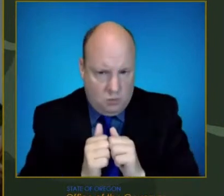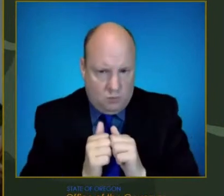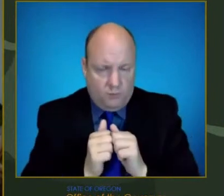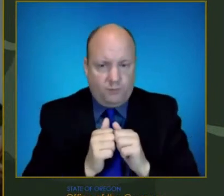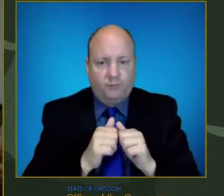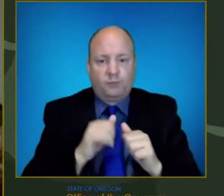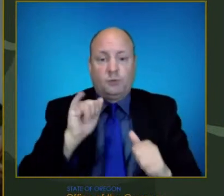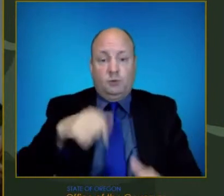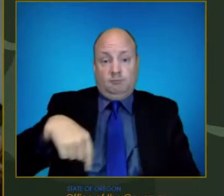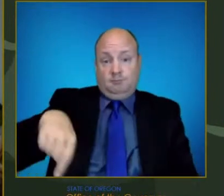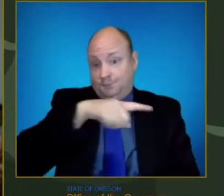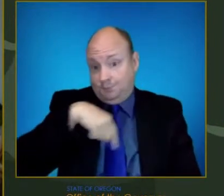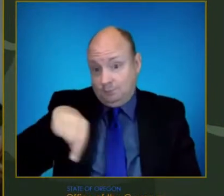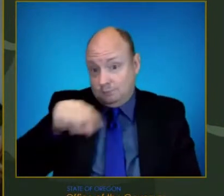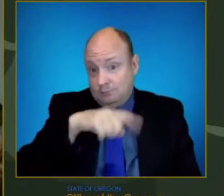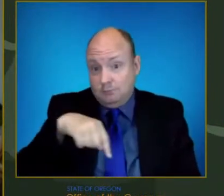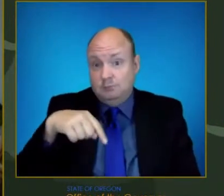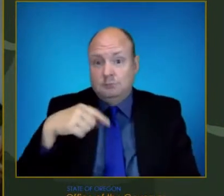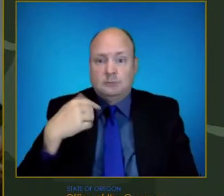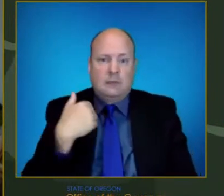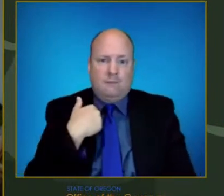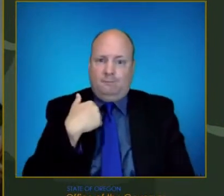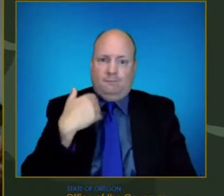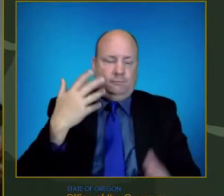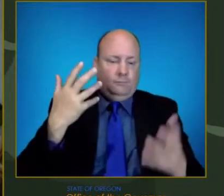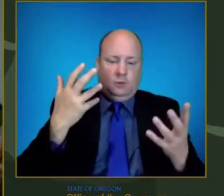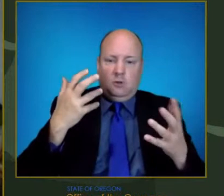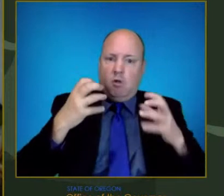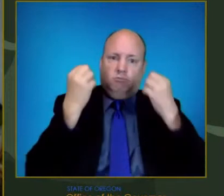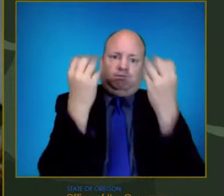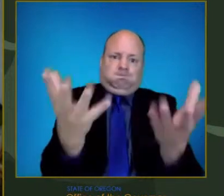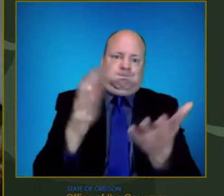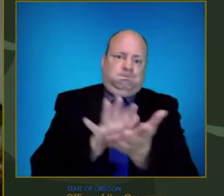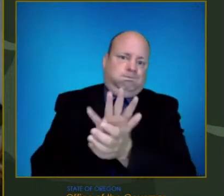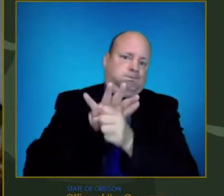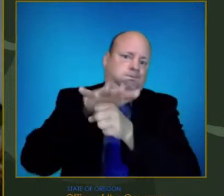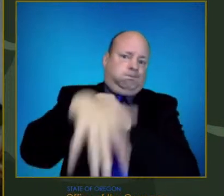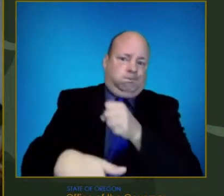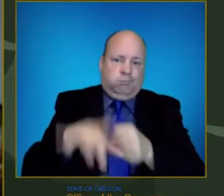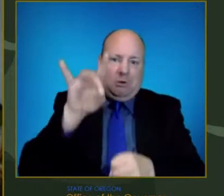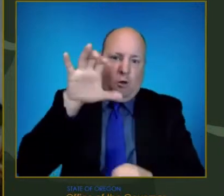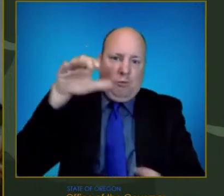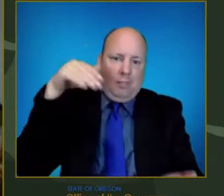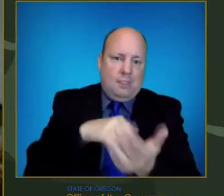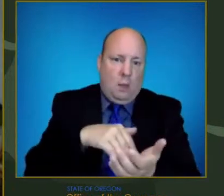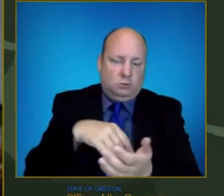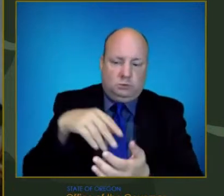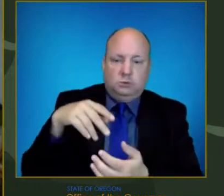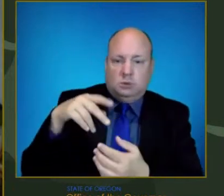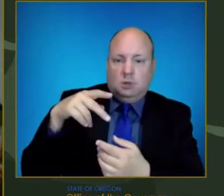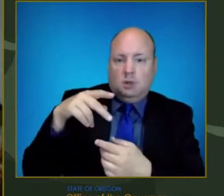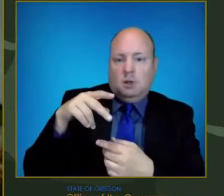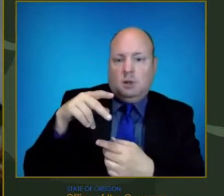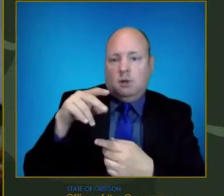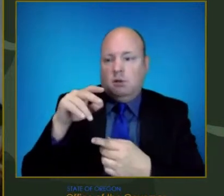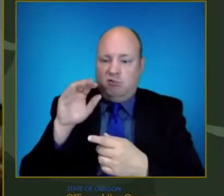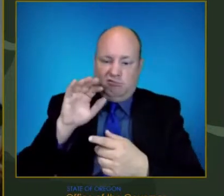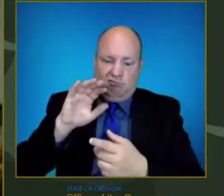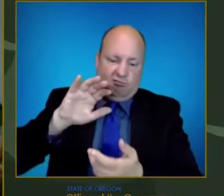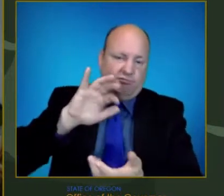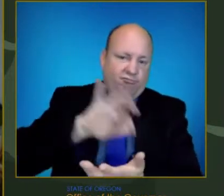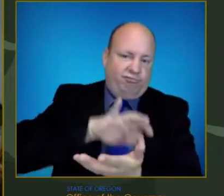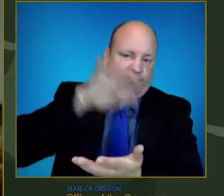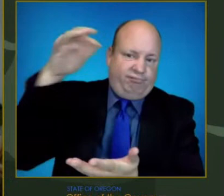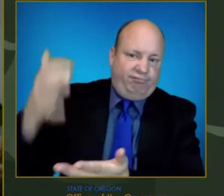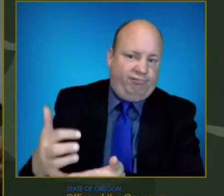strong. There are more than 800,000 doses of the Pfizer, Moderna, and Johnson & Johnson vaccines, including more